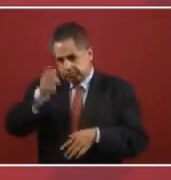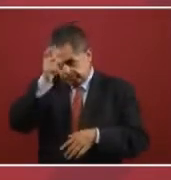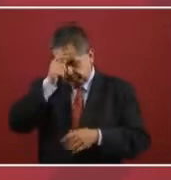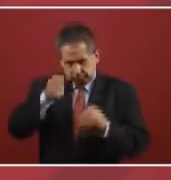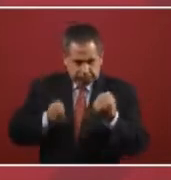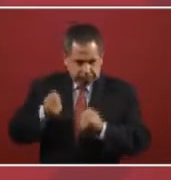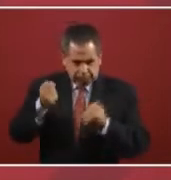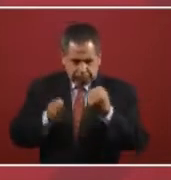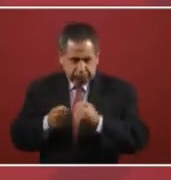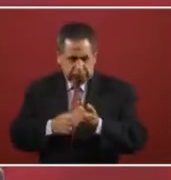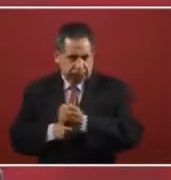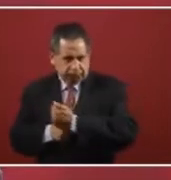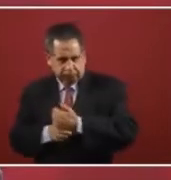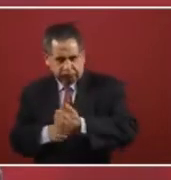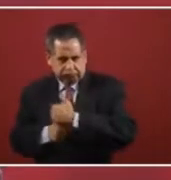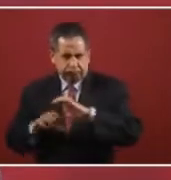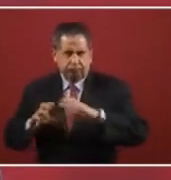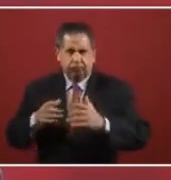cooperators for